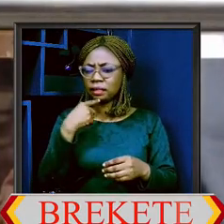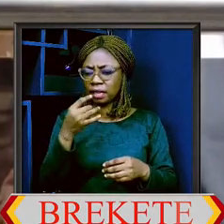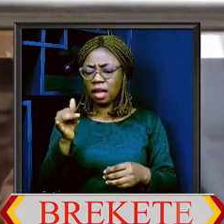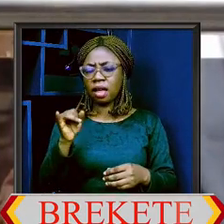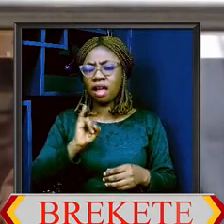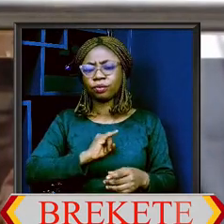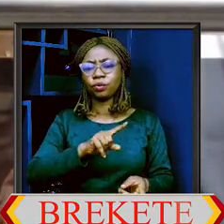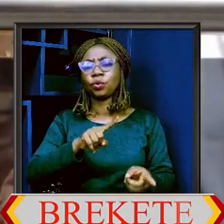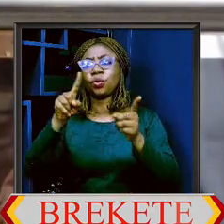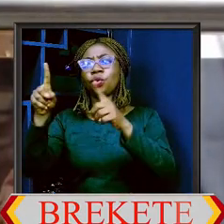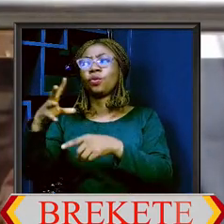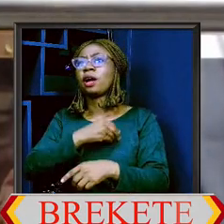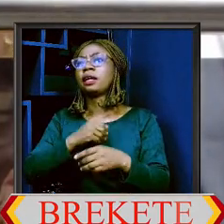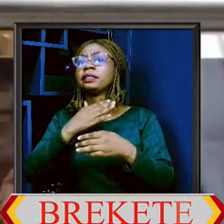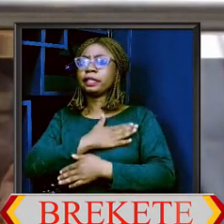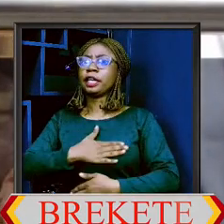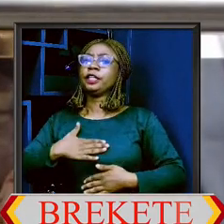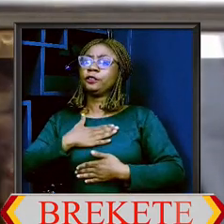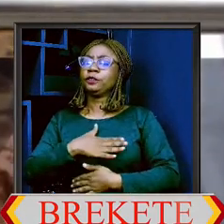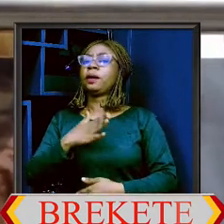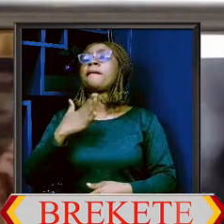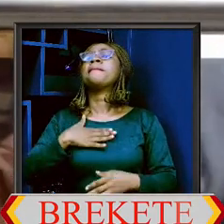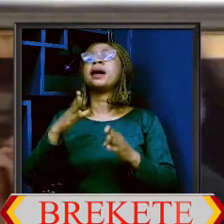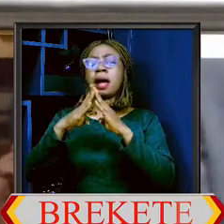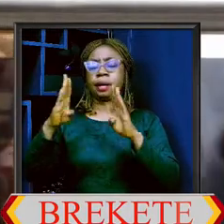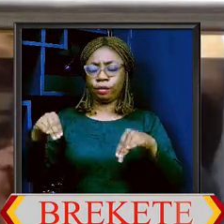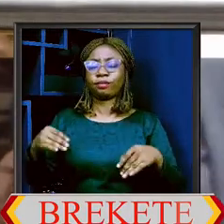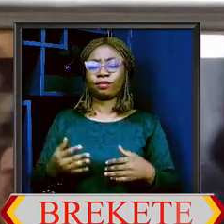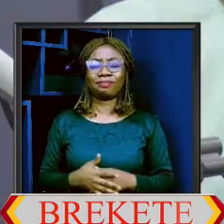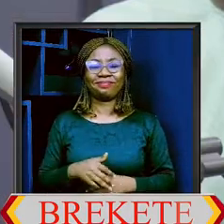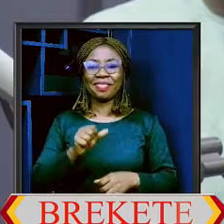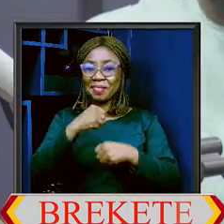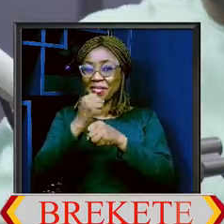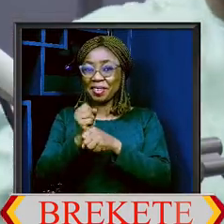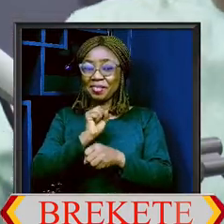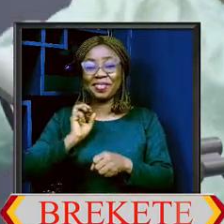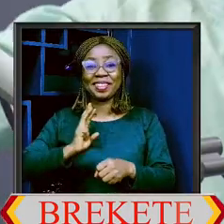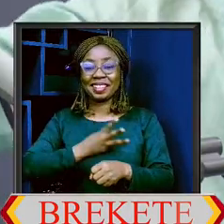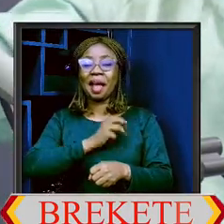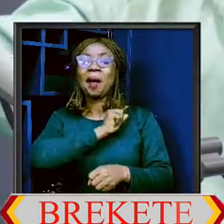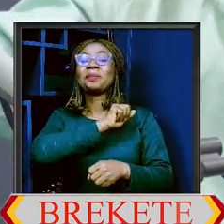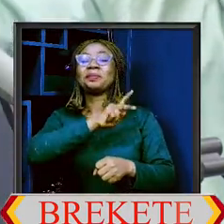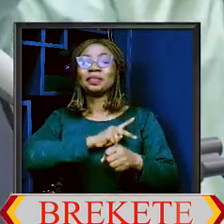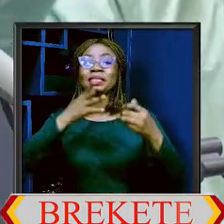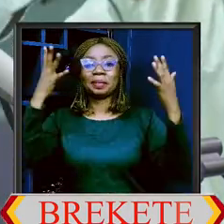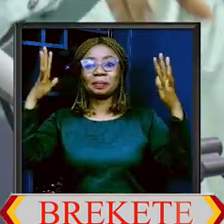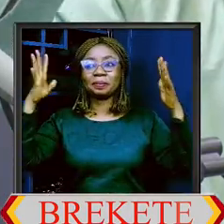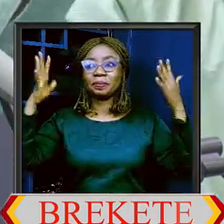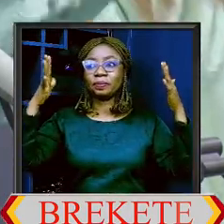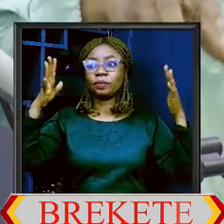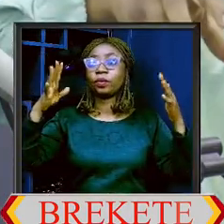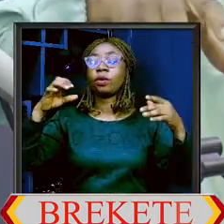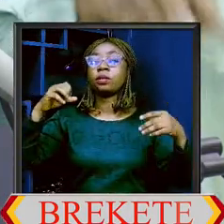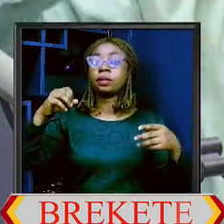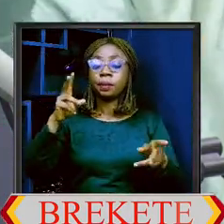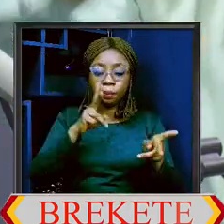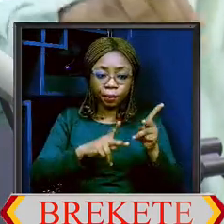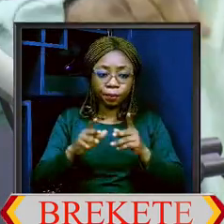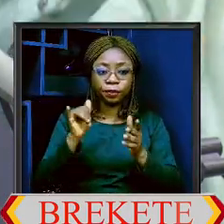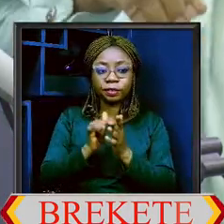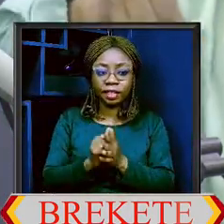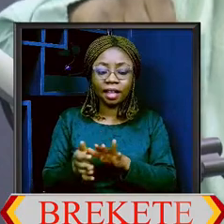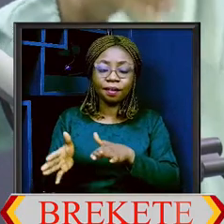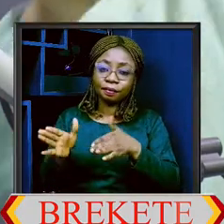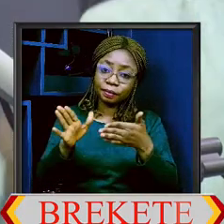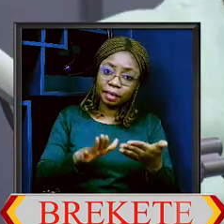I should go and enjoy my accommodation oh let's appreciate them all of them where there God the ones who don't die May